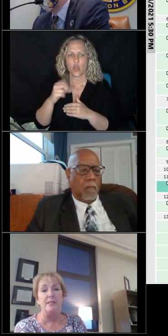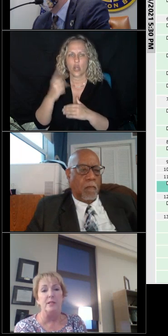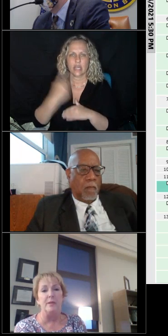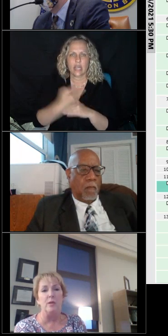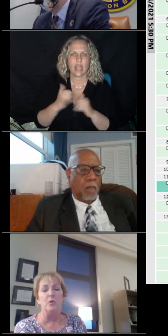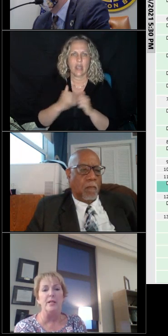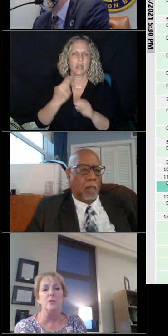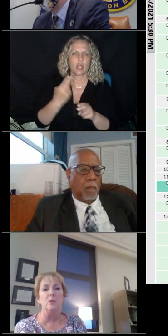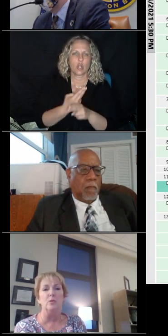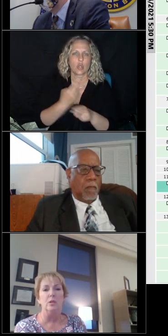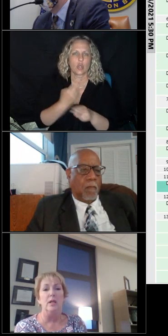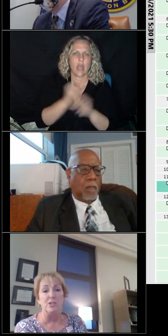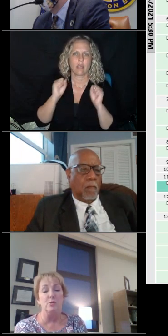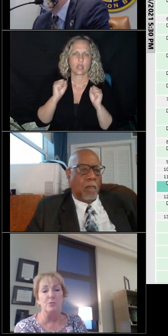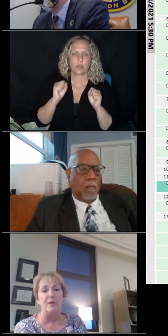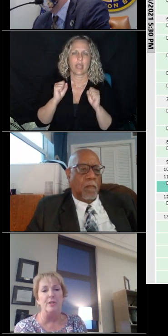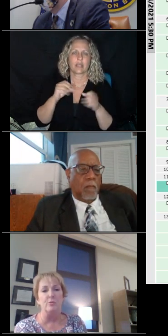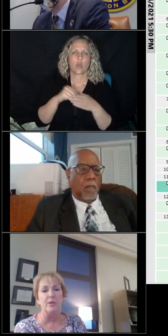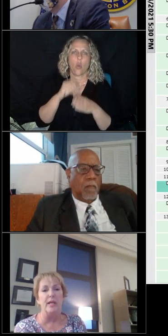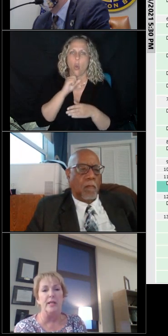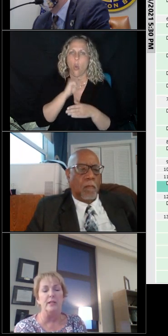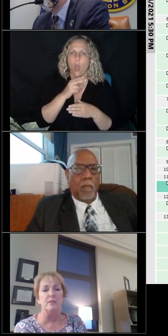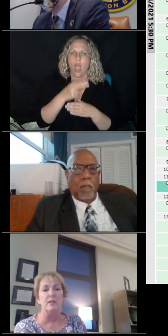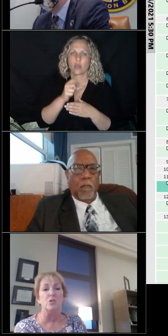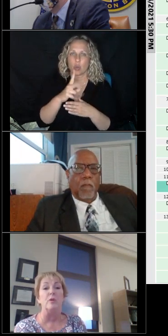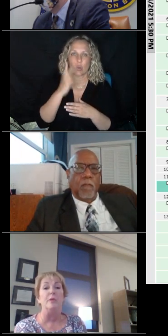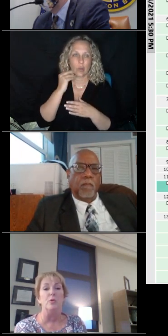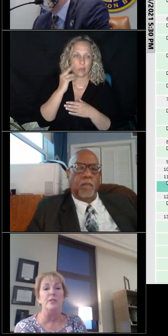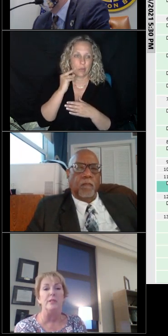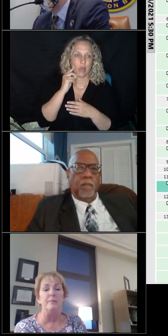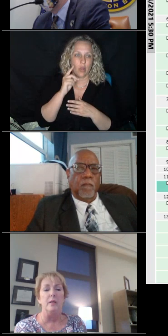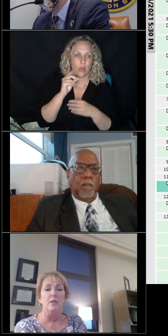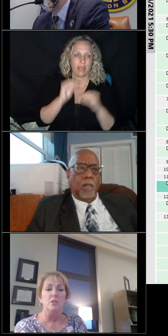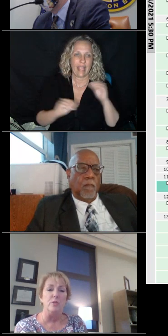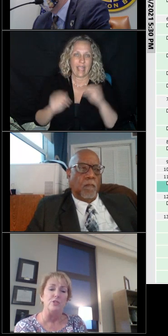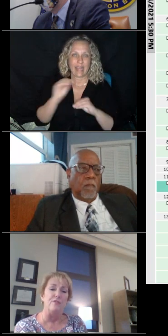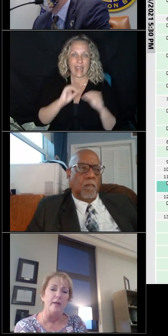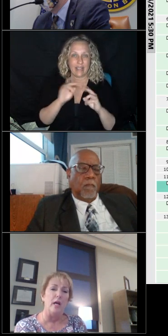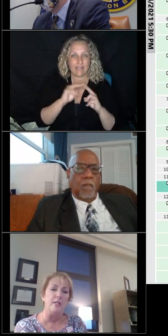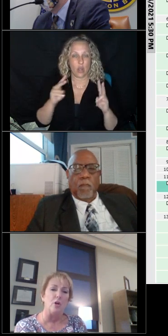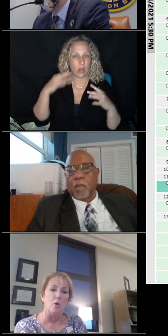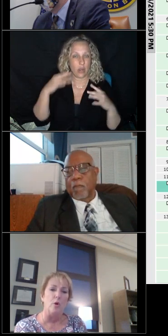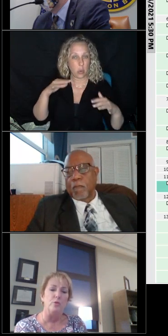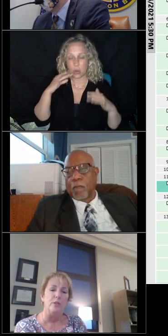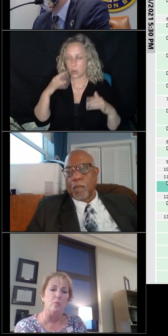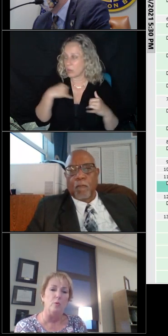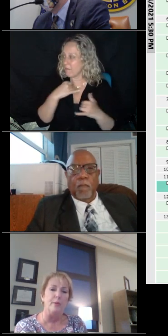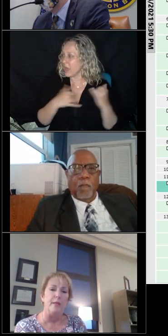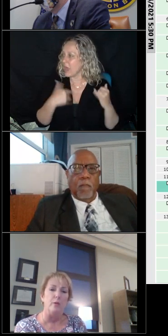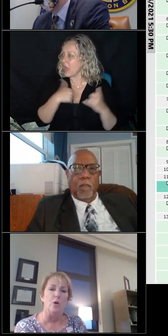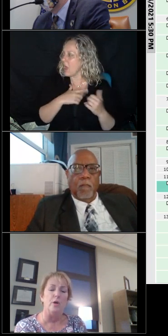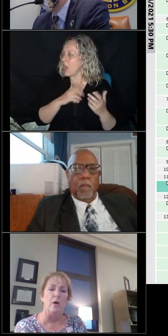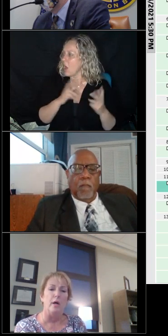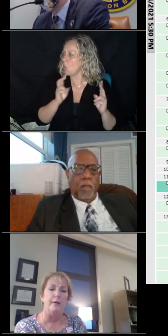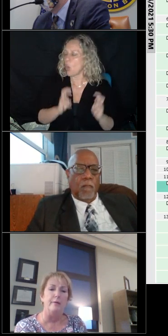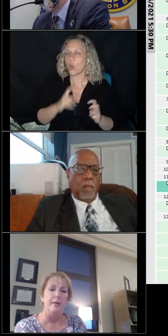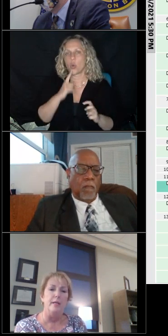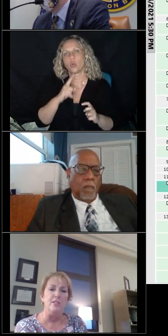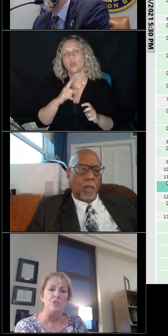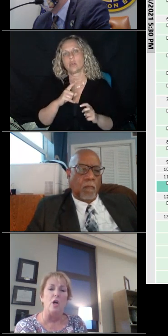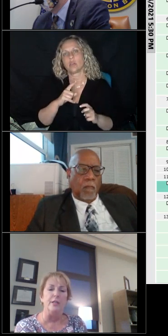the gymnasium in the old high school. As you experienced with Kinetic, it's extremely noisy. So we just finalized our quotes and we'll begin the